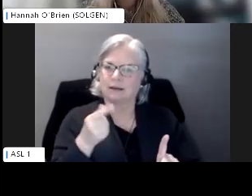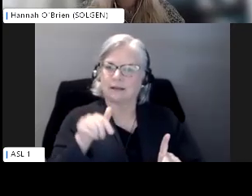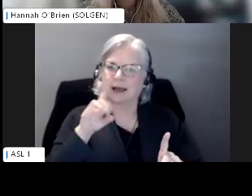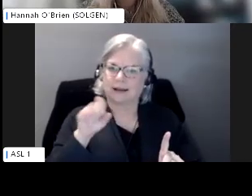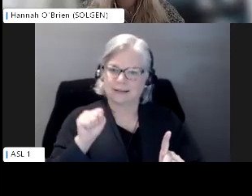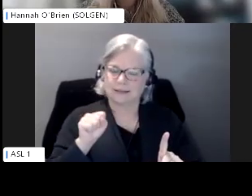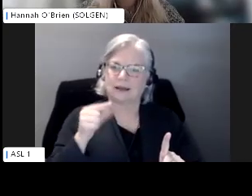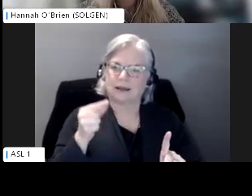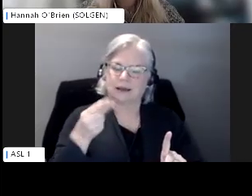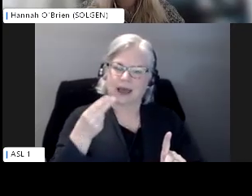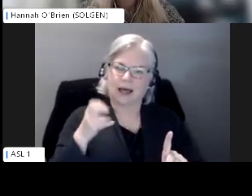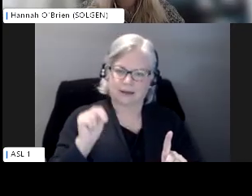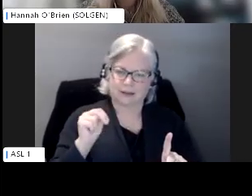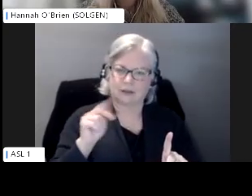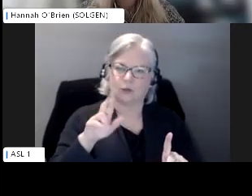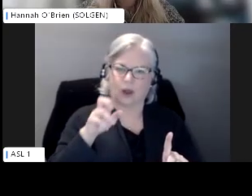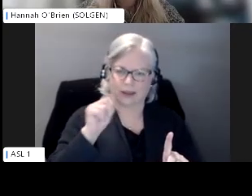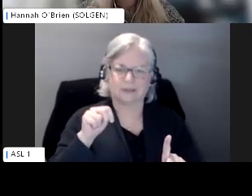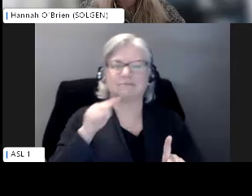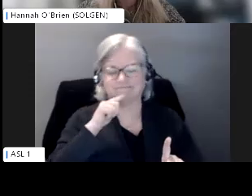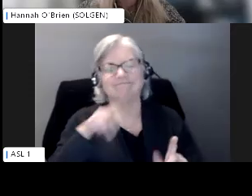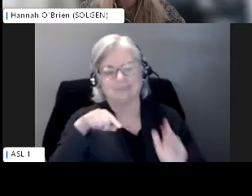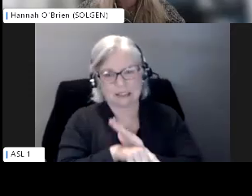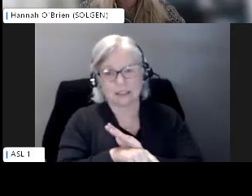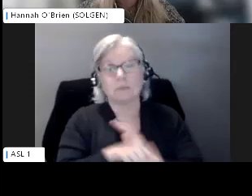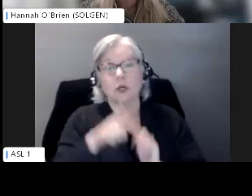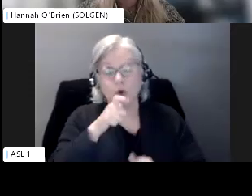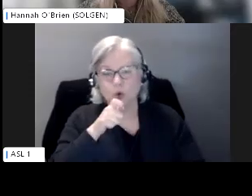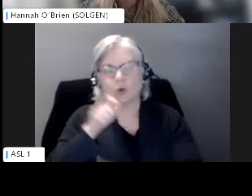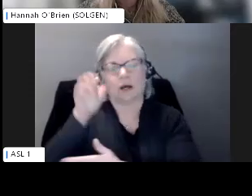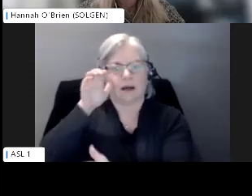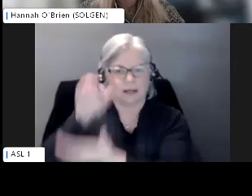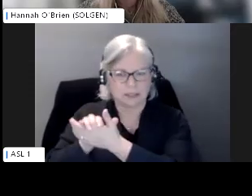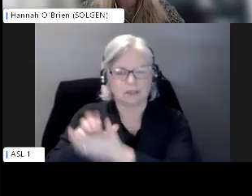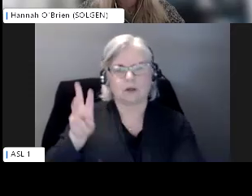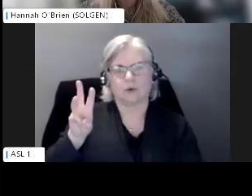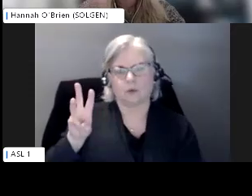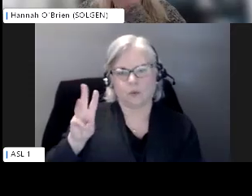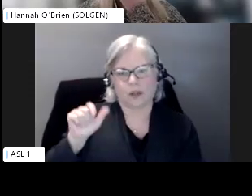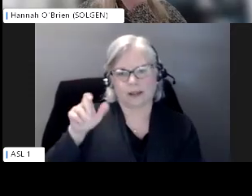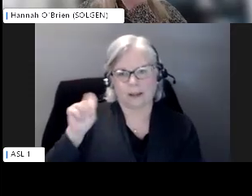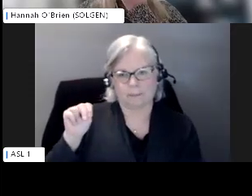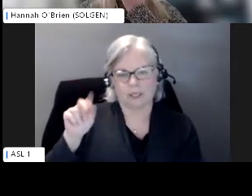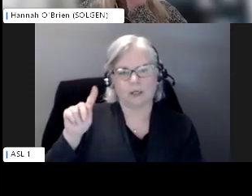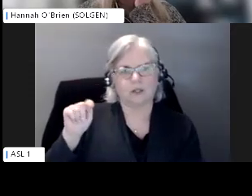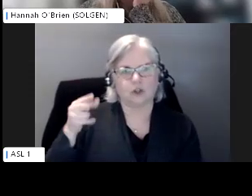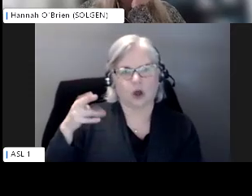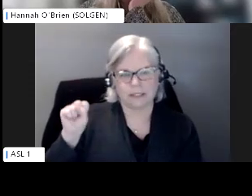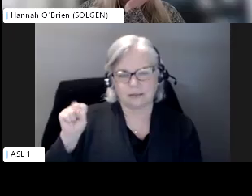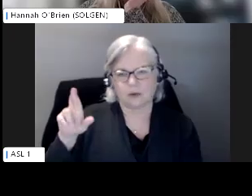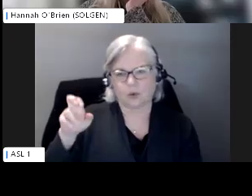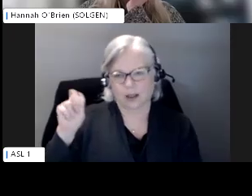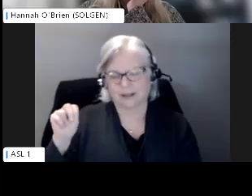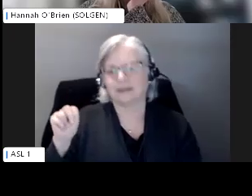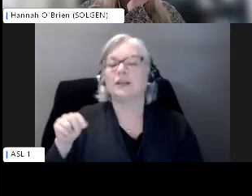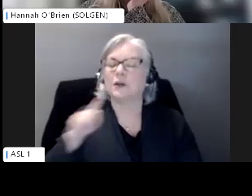Ryan by her 70-year-old husband, and his name was William Thomas Ryan. The couple were each known actually by their middle